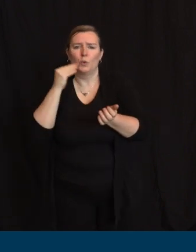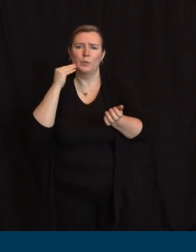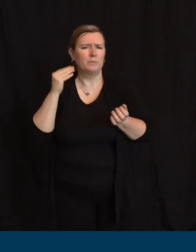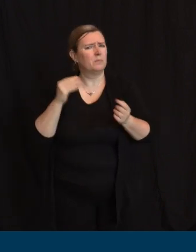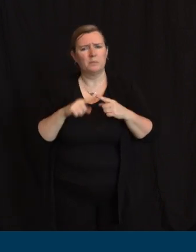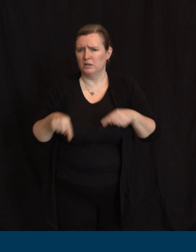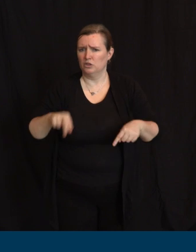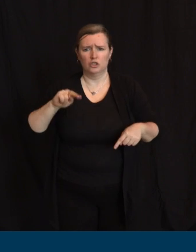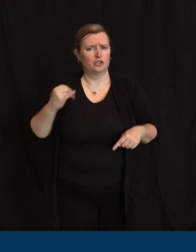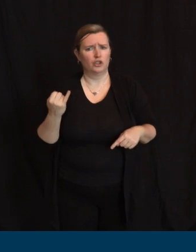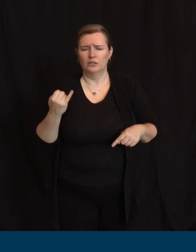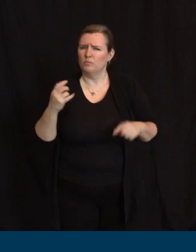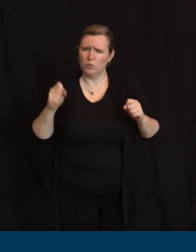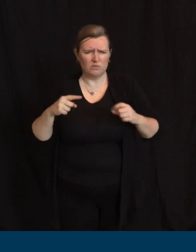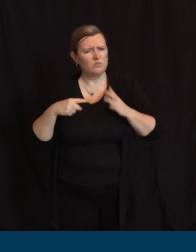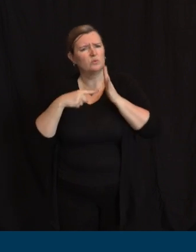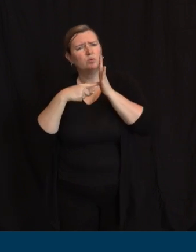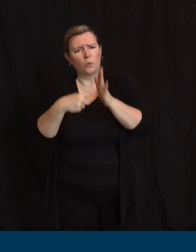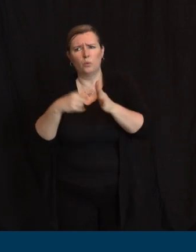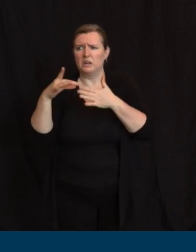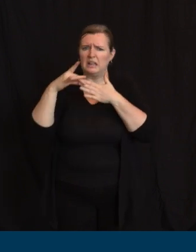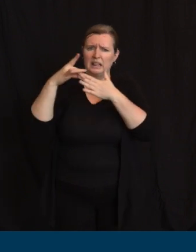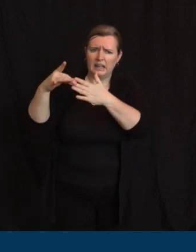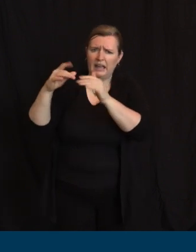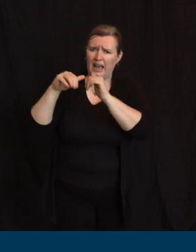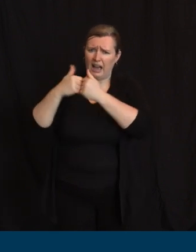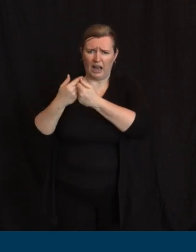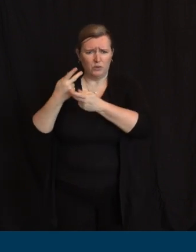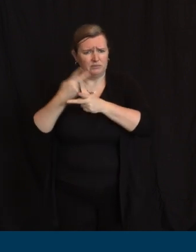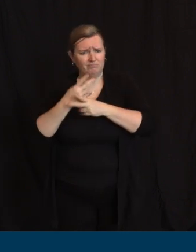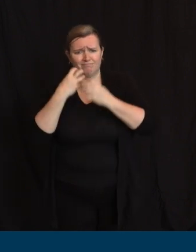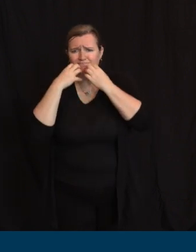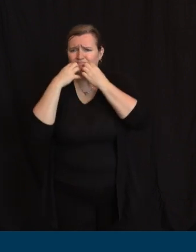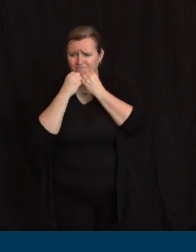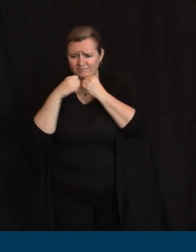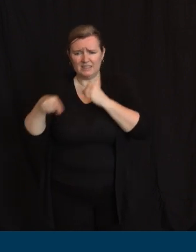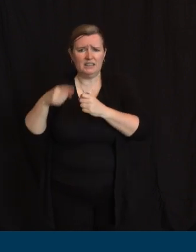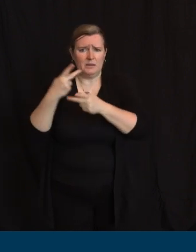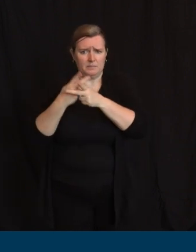lead in how we respond to these issues.